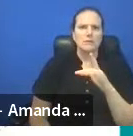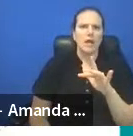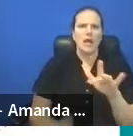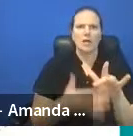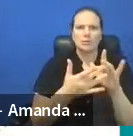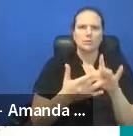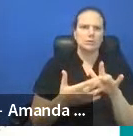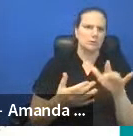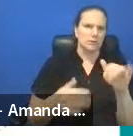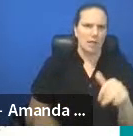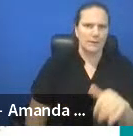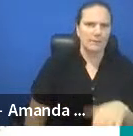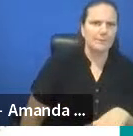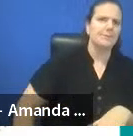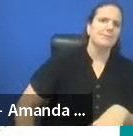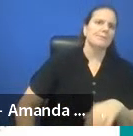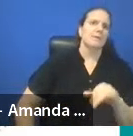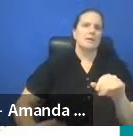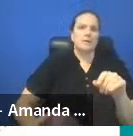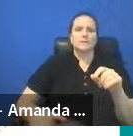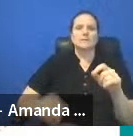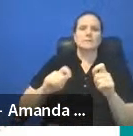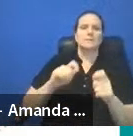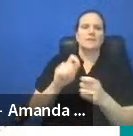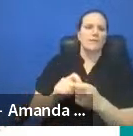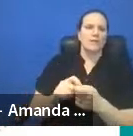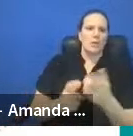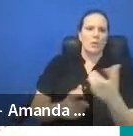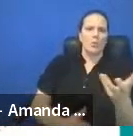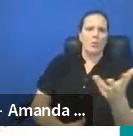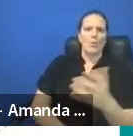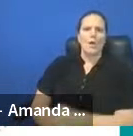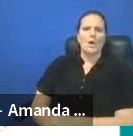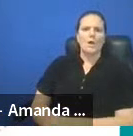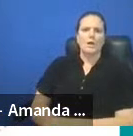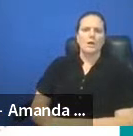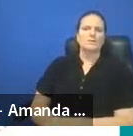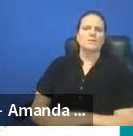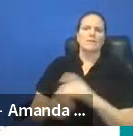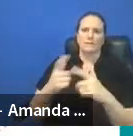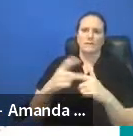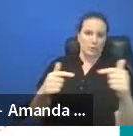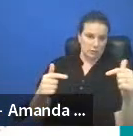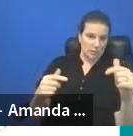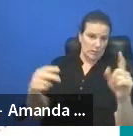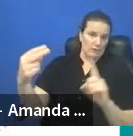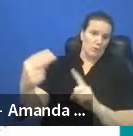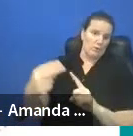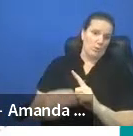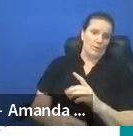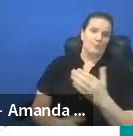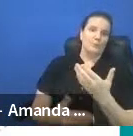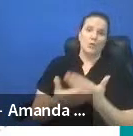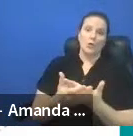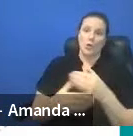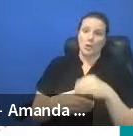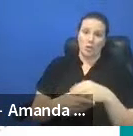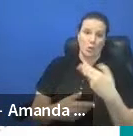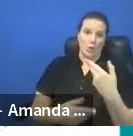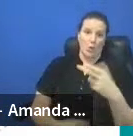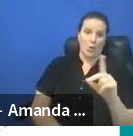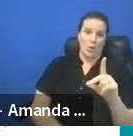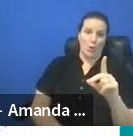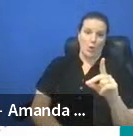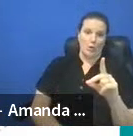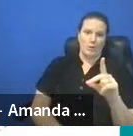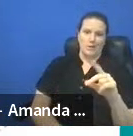and particularly what, from a diversity standpoint, because Good in the Hood is not the